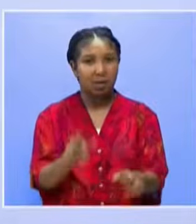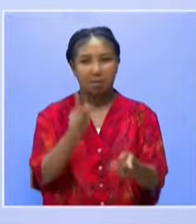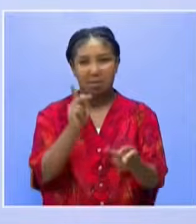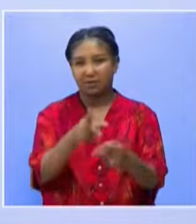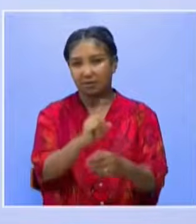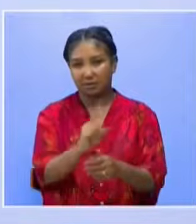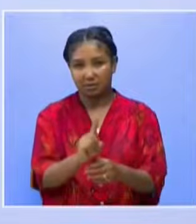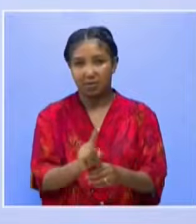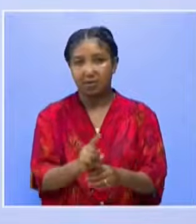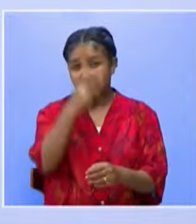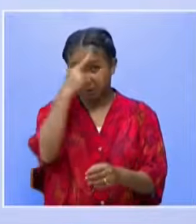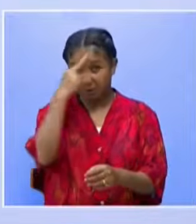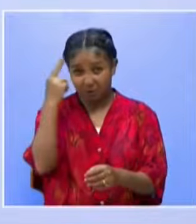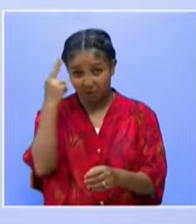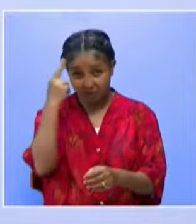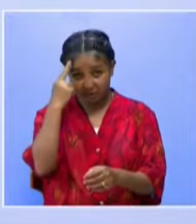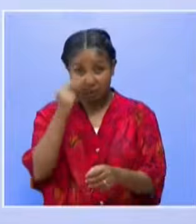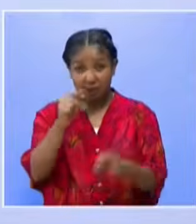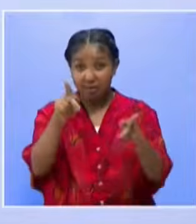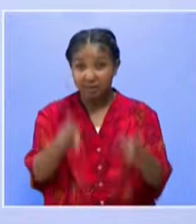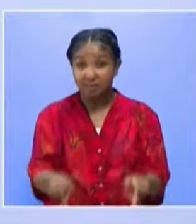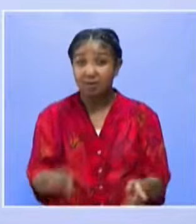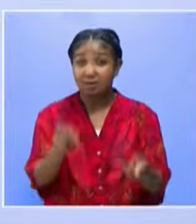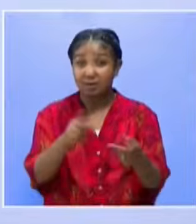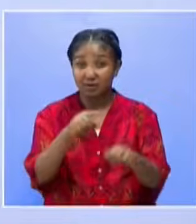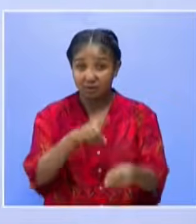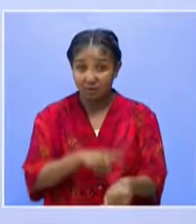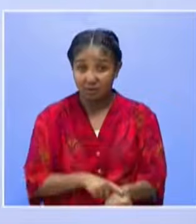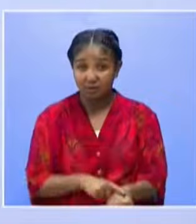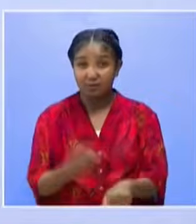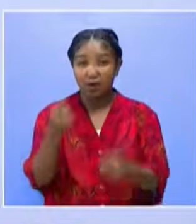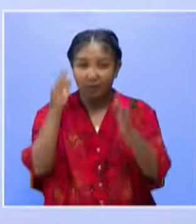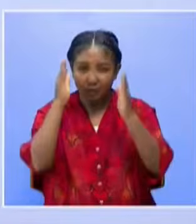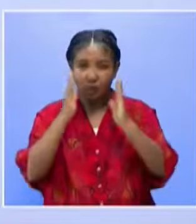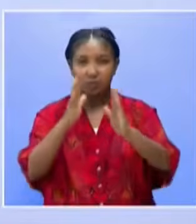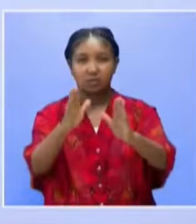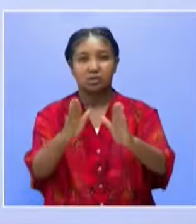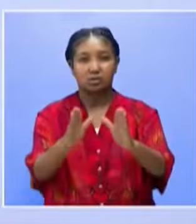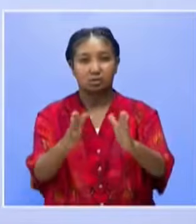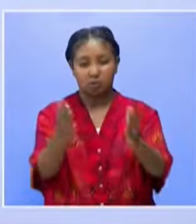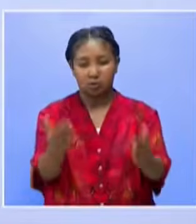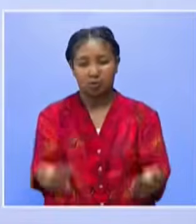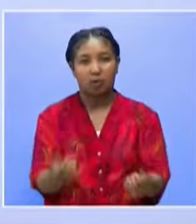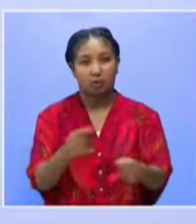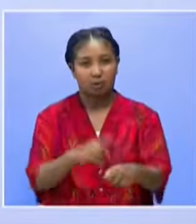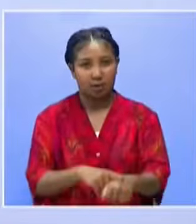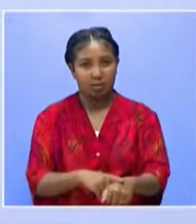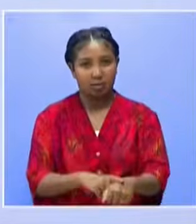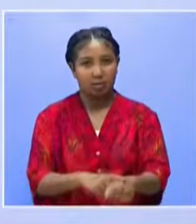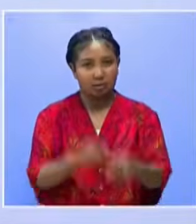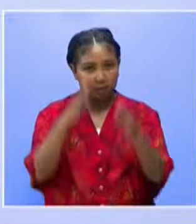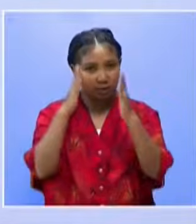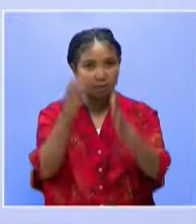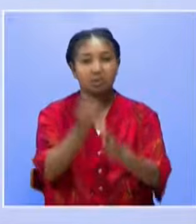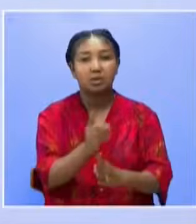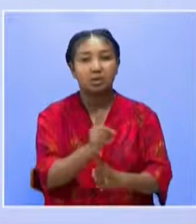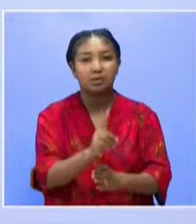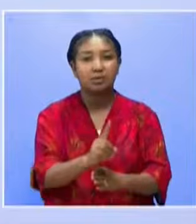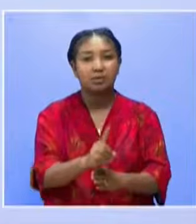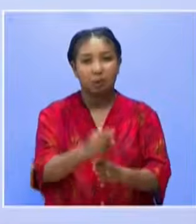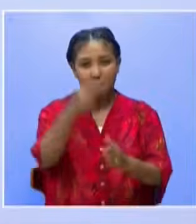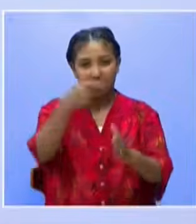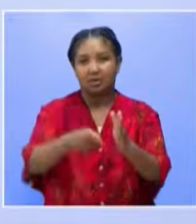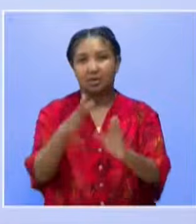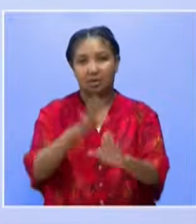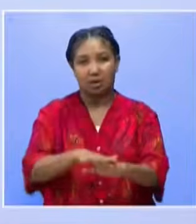tense. Because in present perfect tense, our attention is not on the time. Our attention is what? On the result,